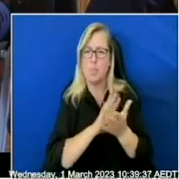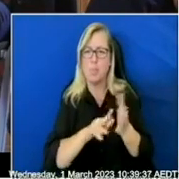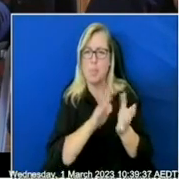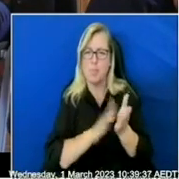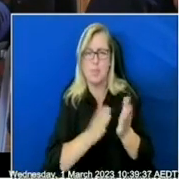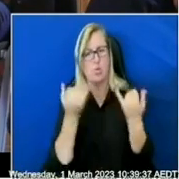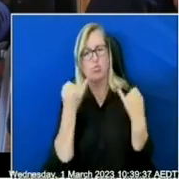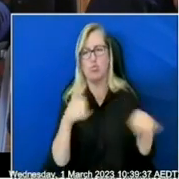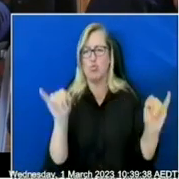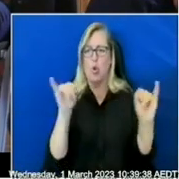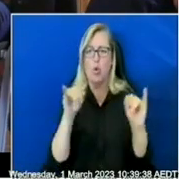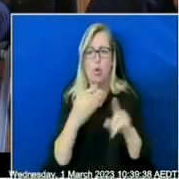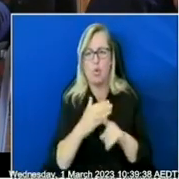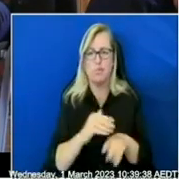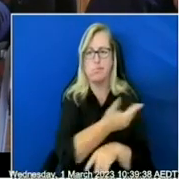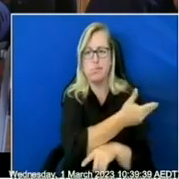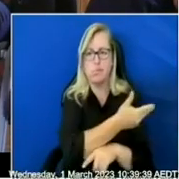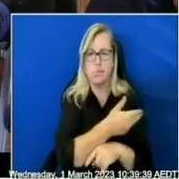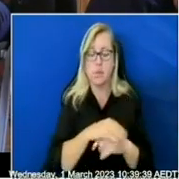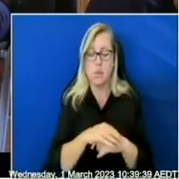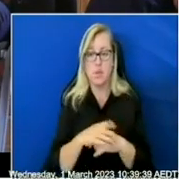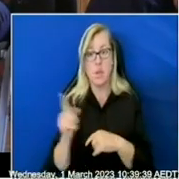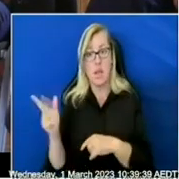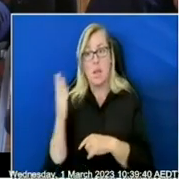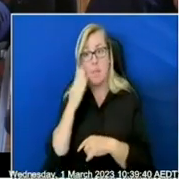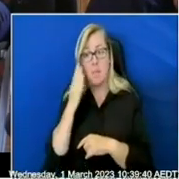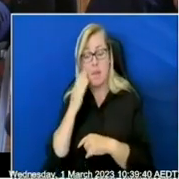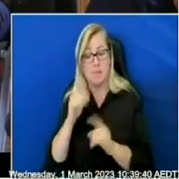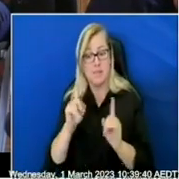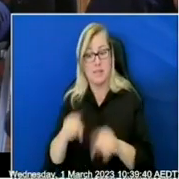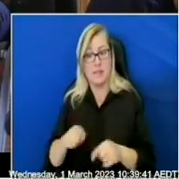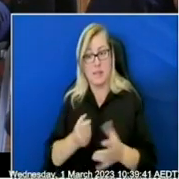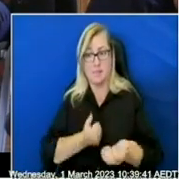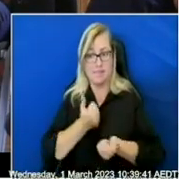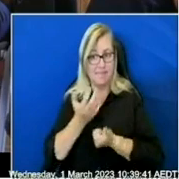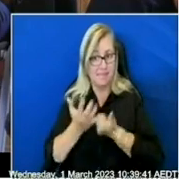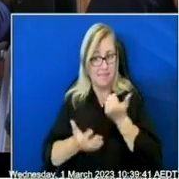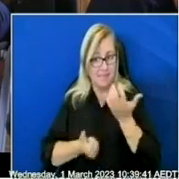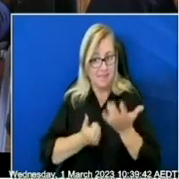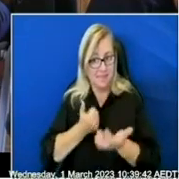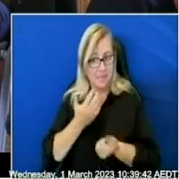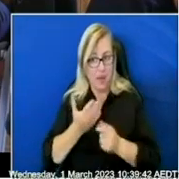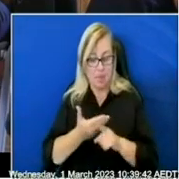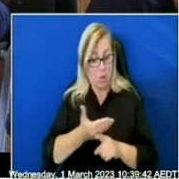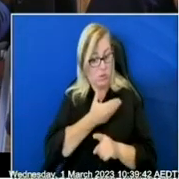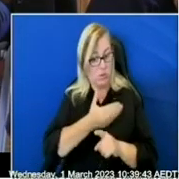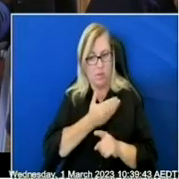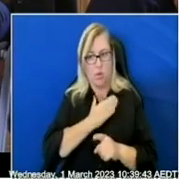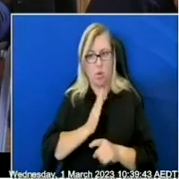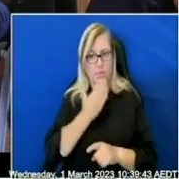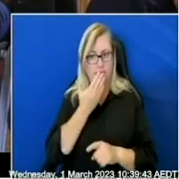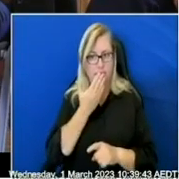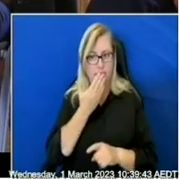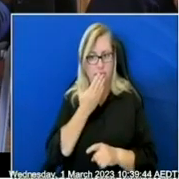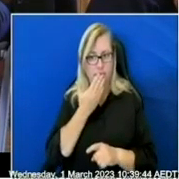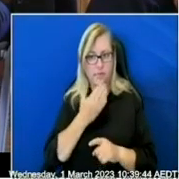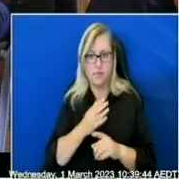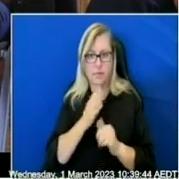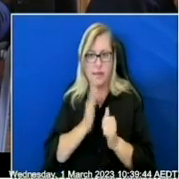never spoken about, and it might have popped up in a conversation. We said, what happened, Mum? You know, tell us